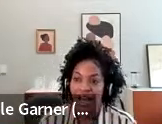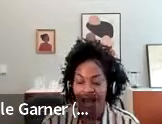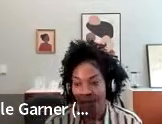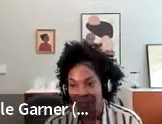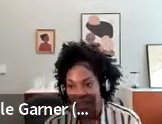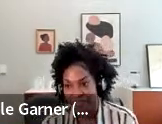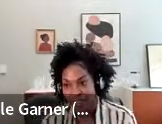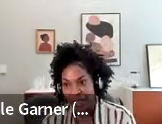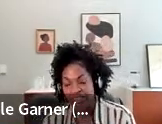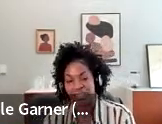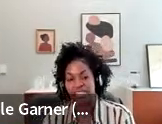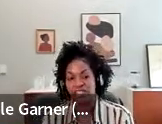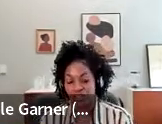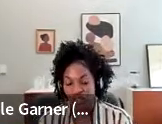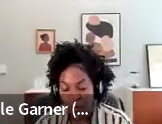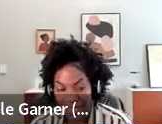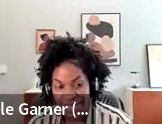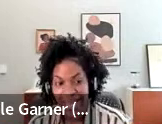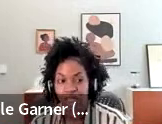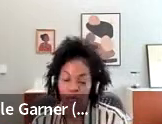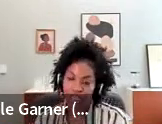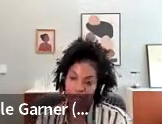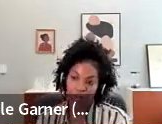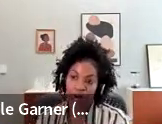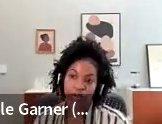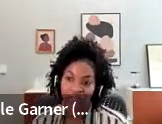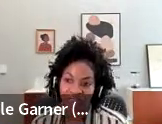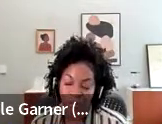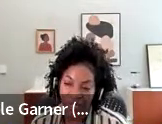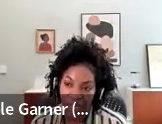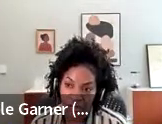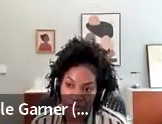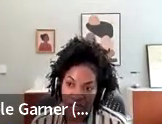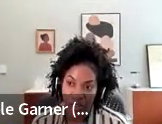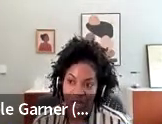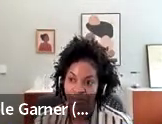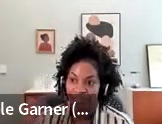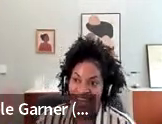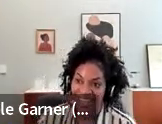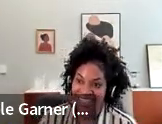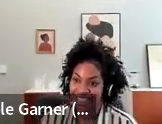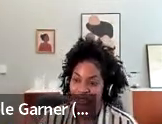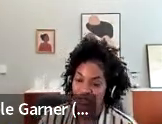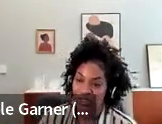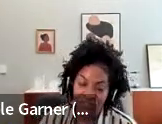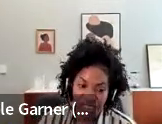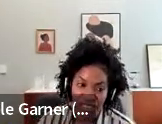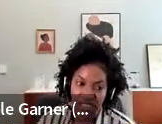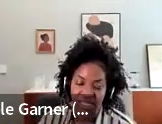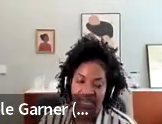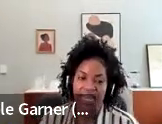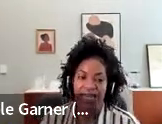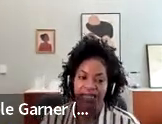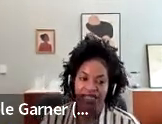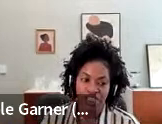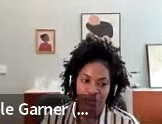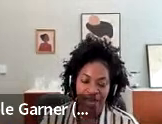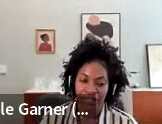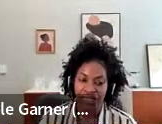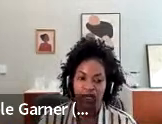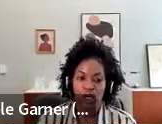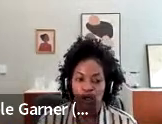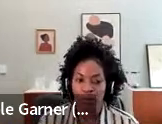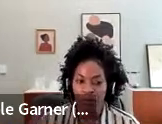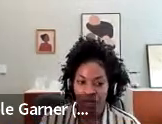with FQHCs, and so in Wyandotte County, we're going to be partnering with Vibrant Health to help provide clinical services, and in